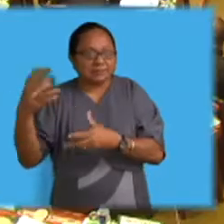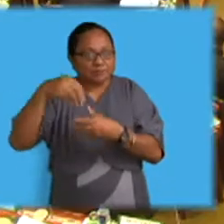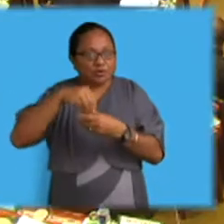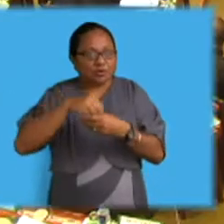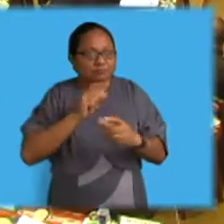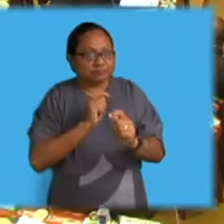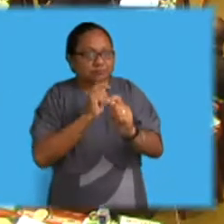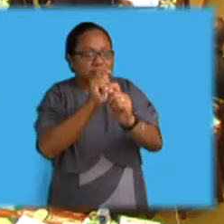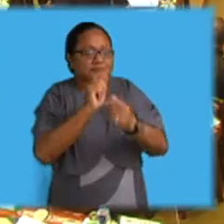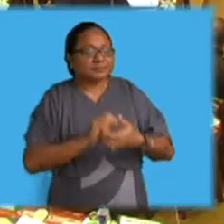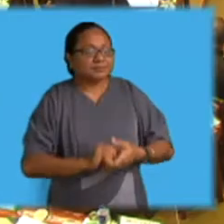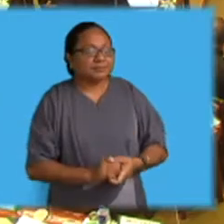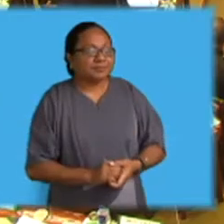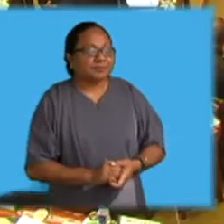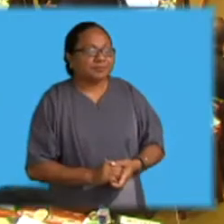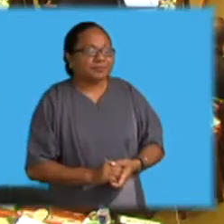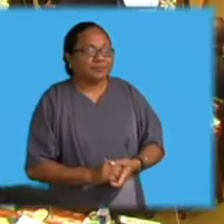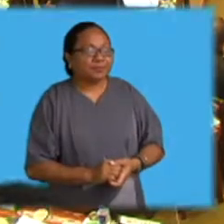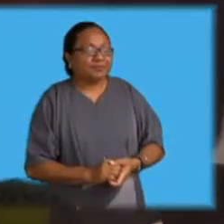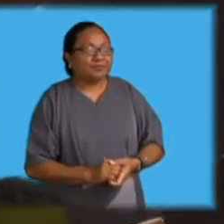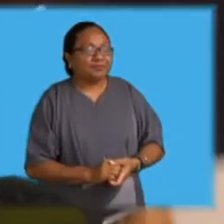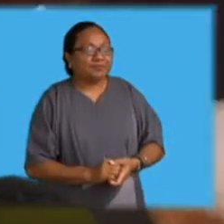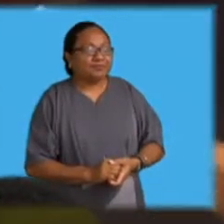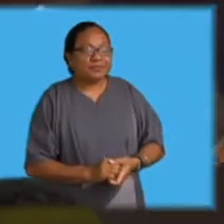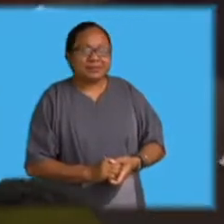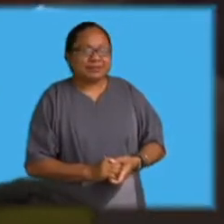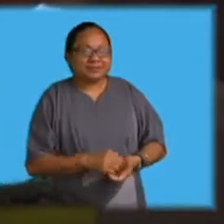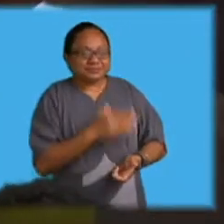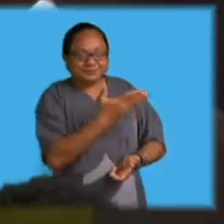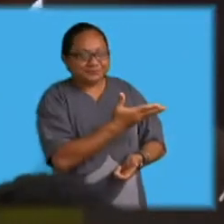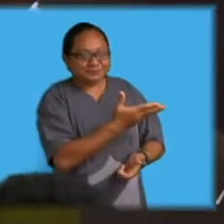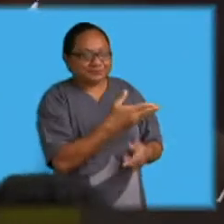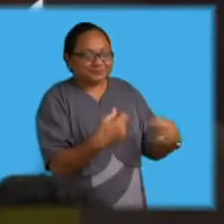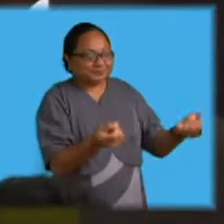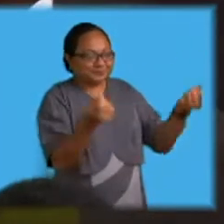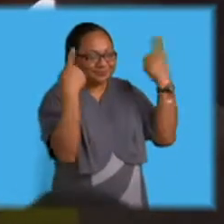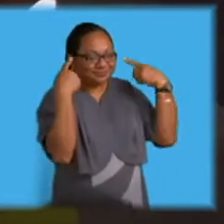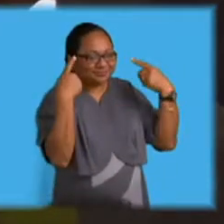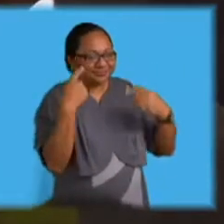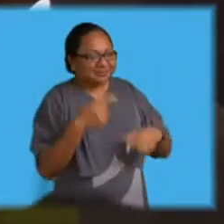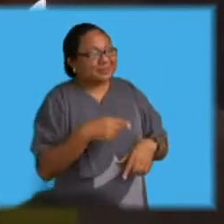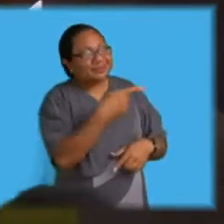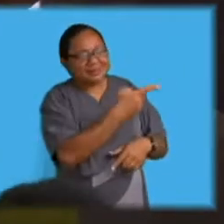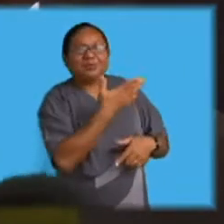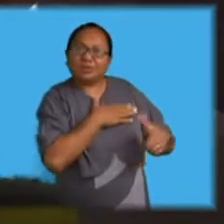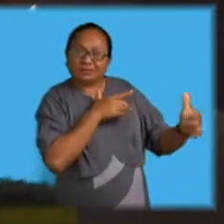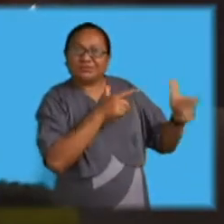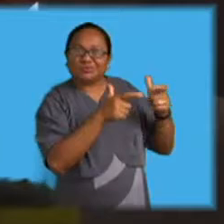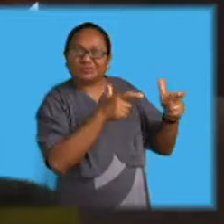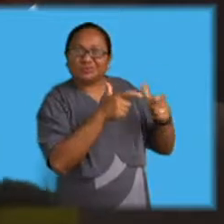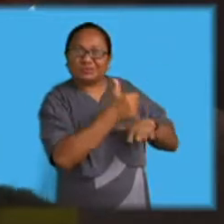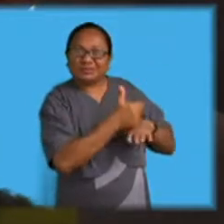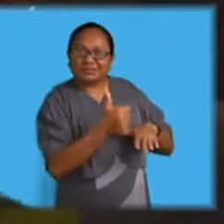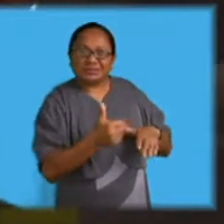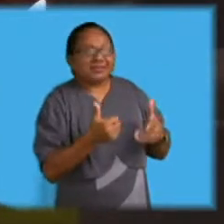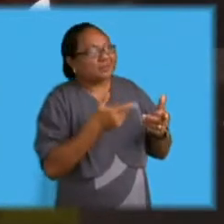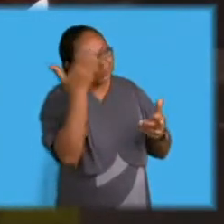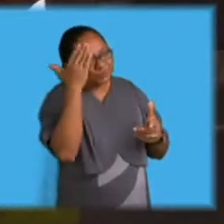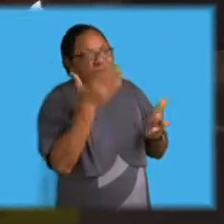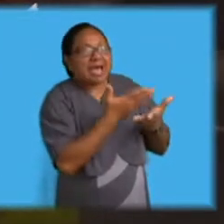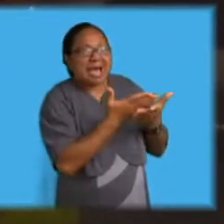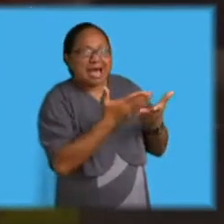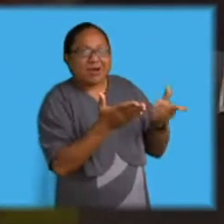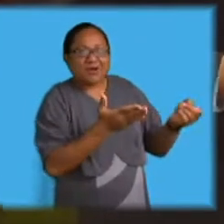Thank you, Honourable Minister. He just doesn't understand, and they want to run government. The